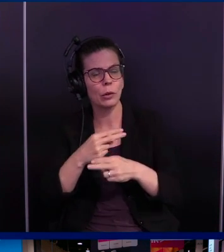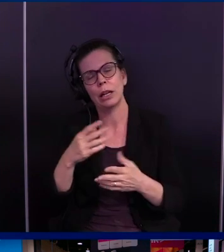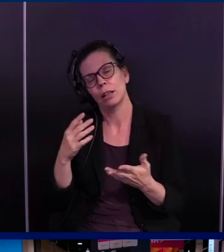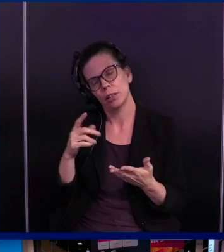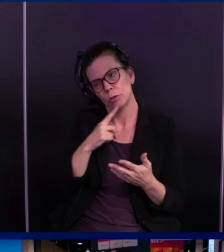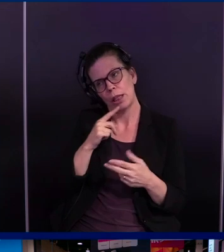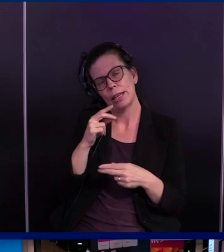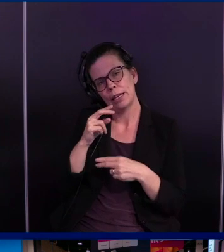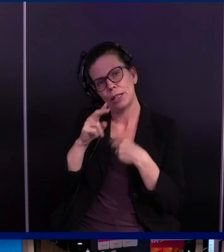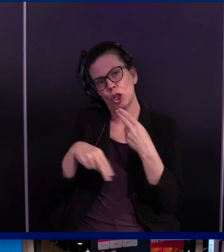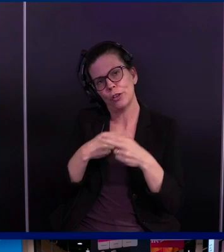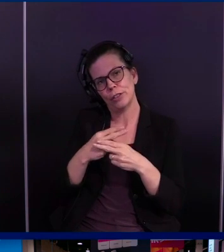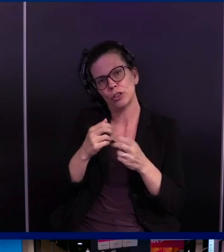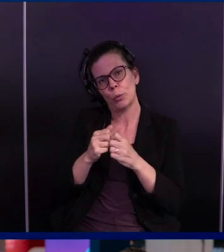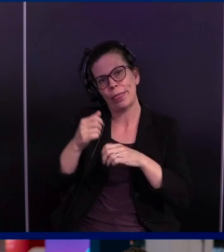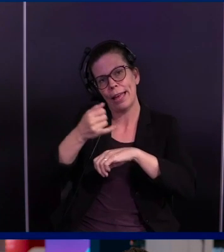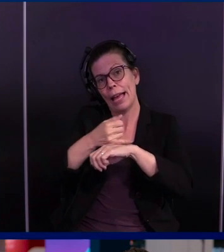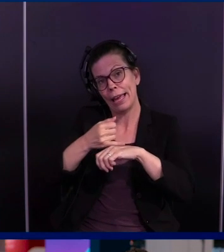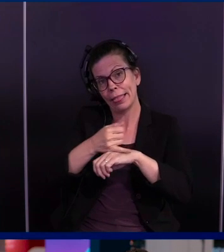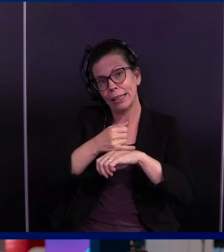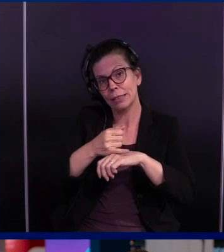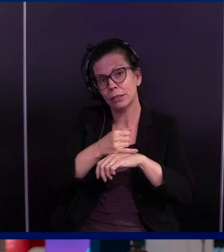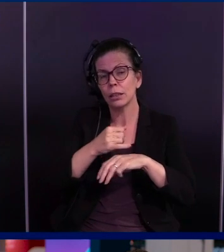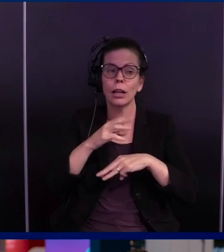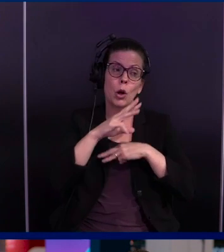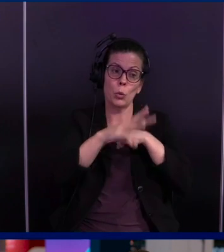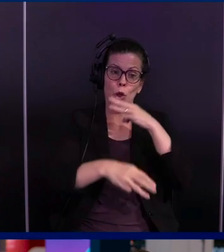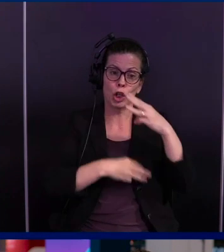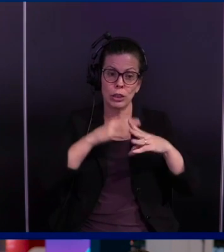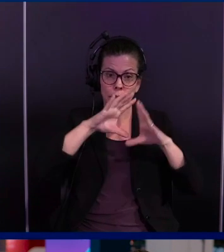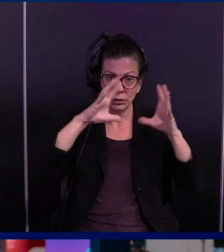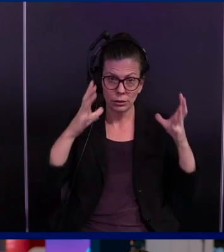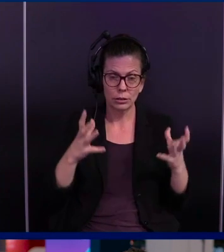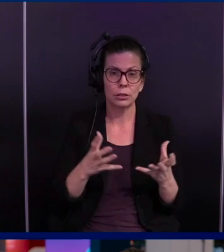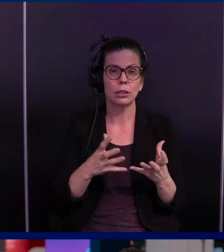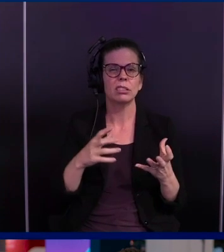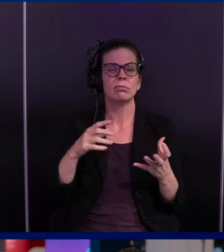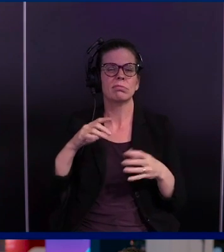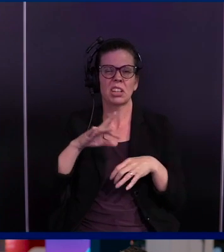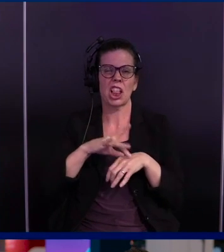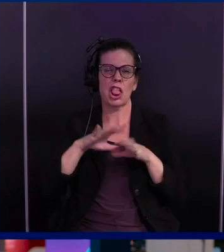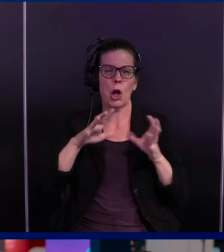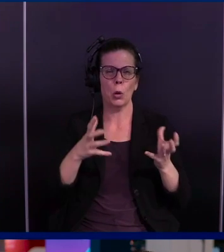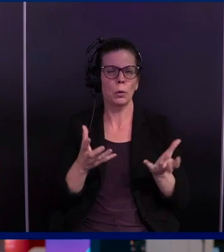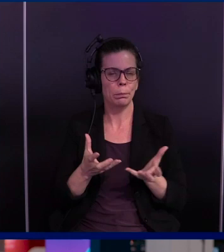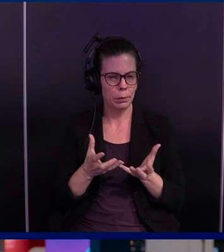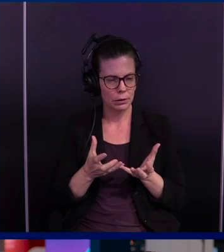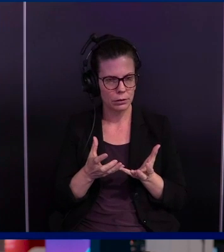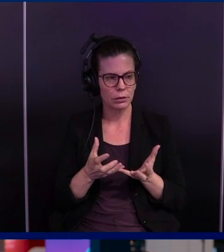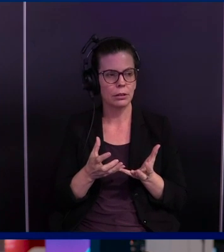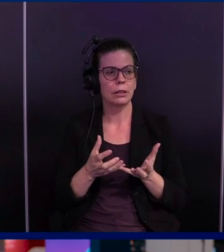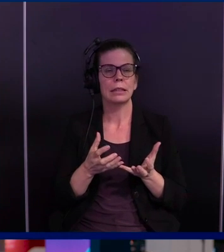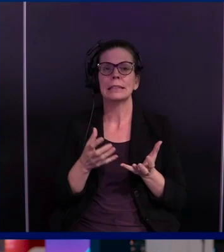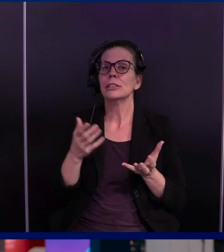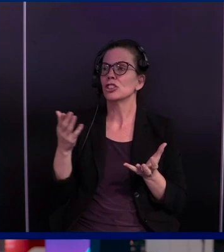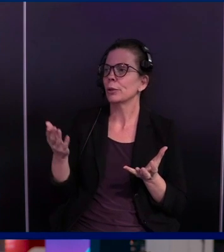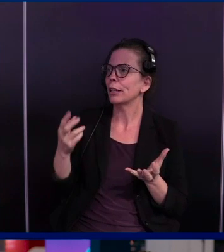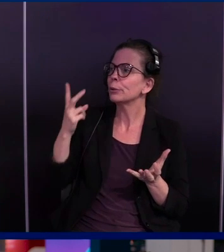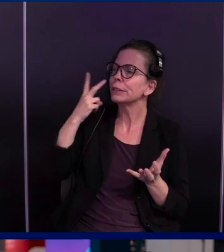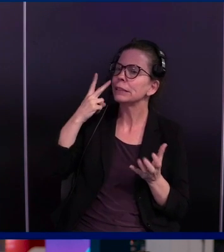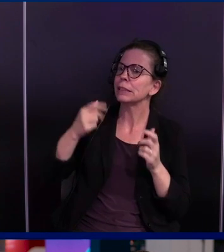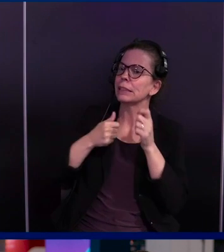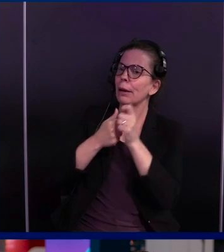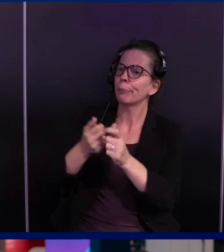it's a universe with islands. Okay. Maybe it's a world. Oh, okay. It's a globe. Okay. Yeah. Okay. So here we can see